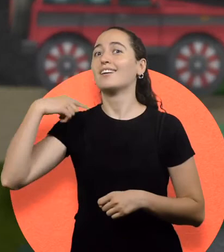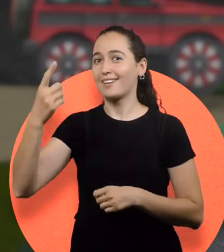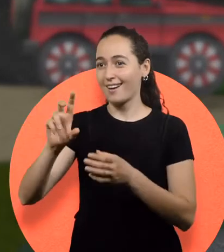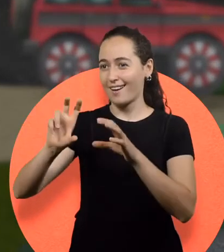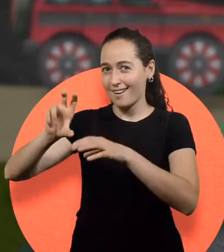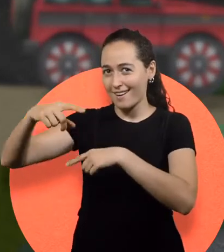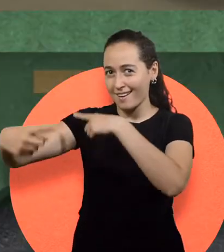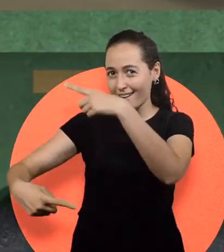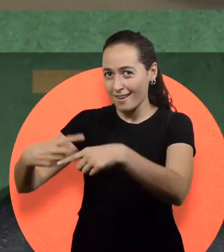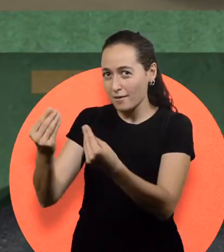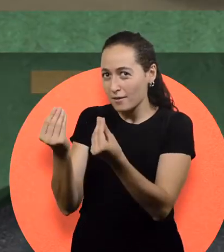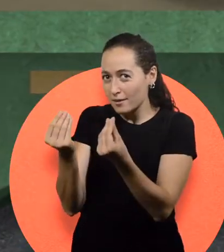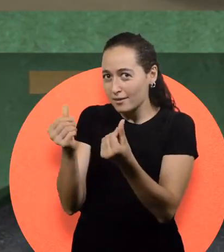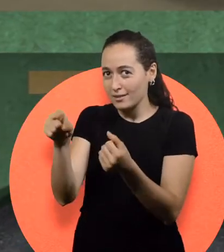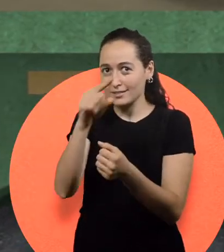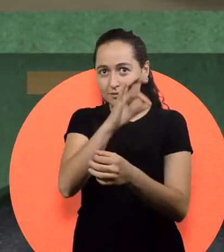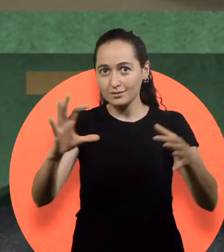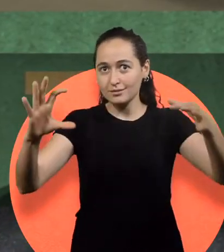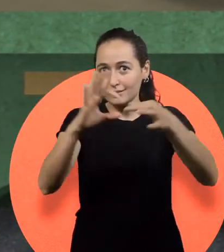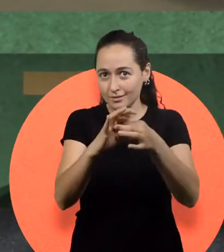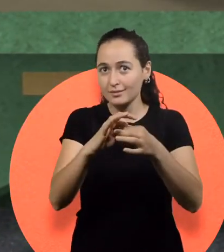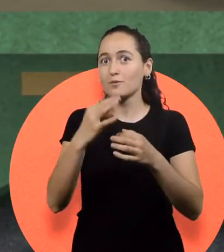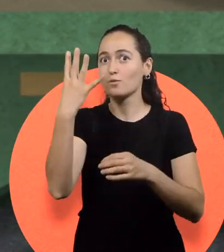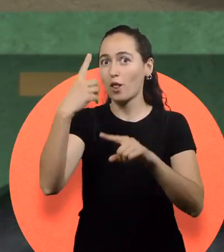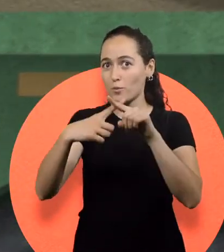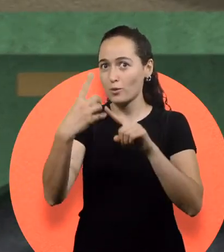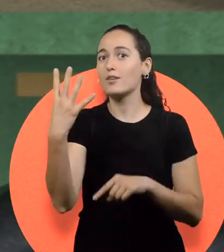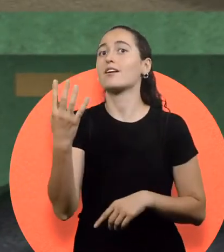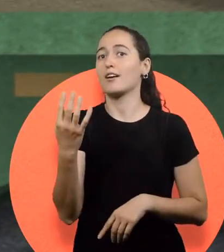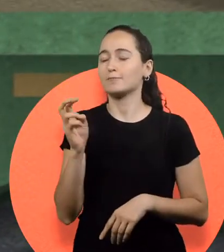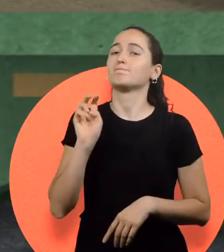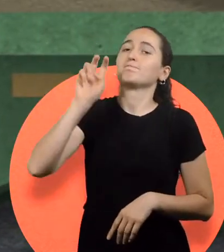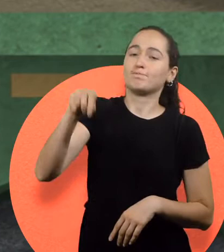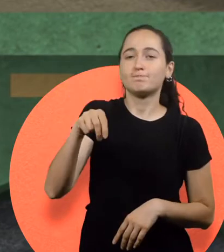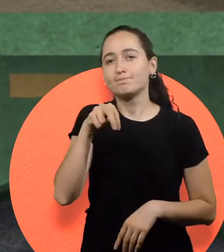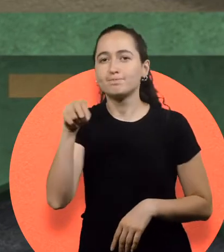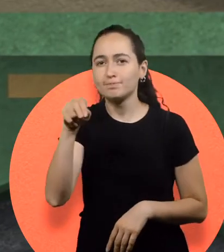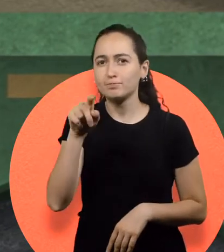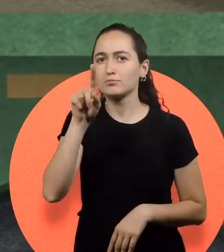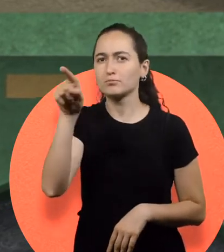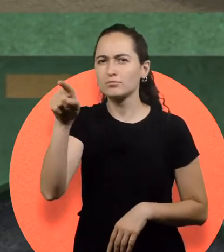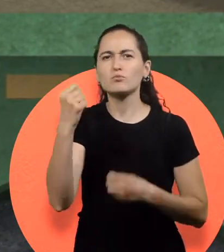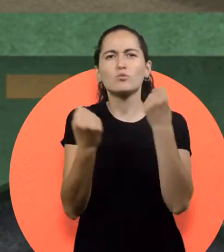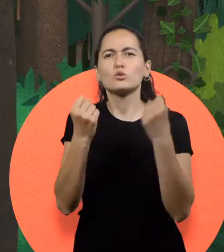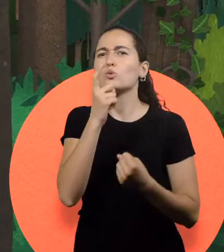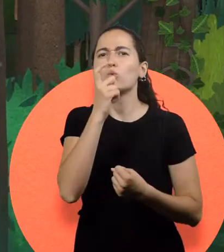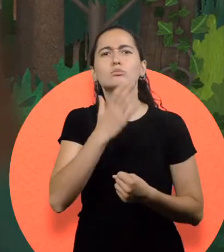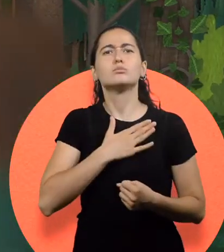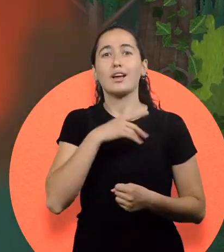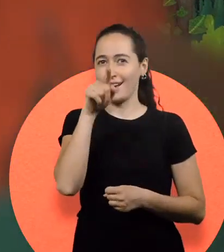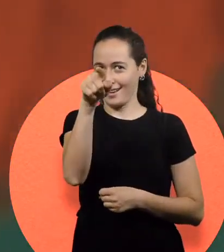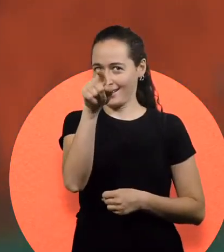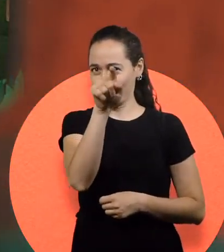The tyres on this car could be the same as the tyre which left a tread mark on the road. Let's go and see if we can find the owner.